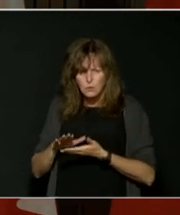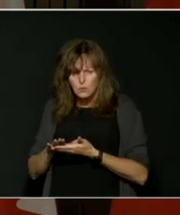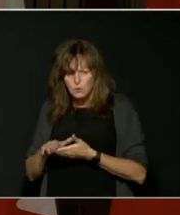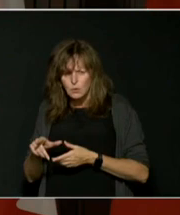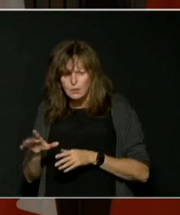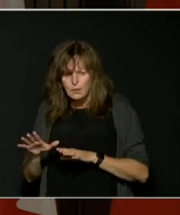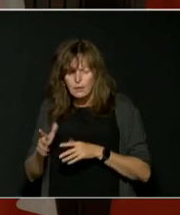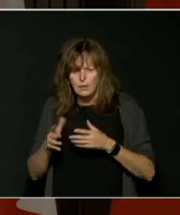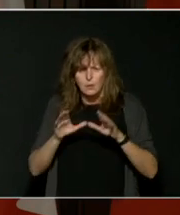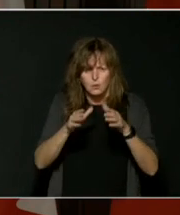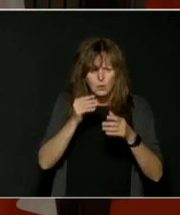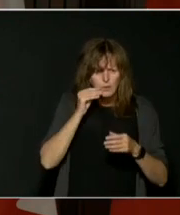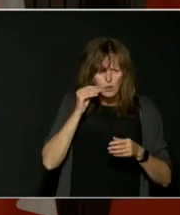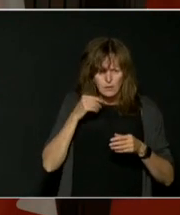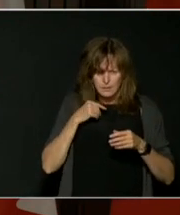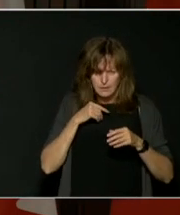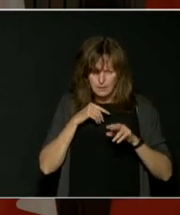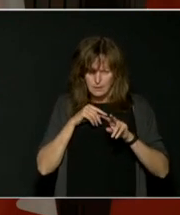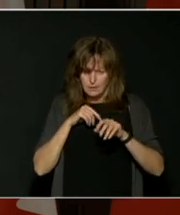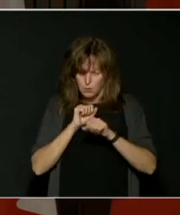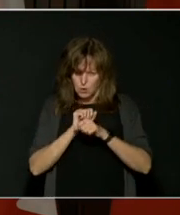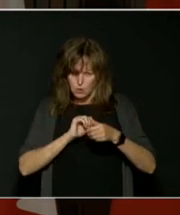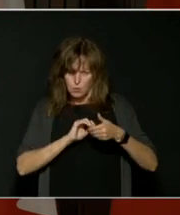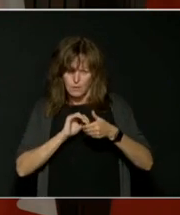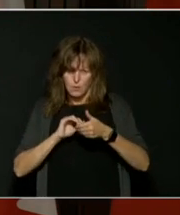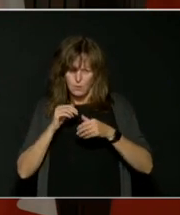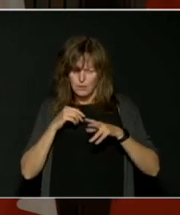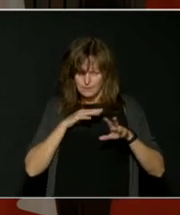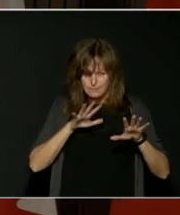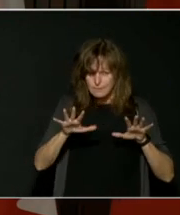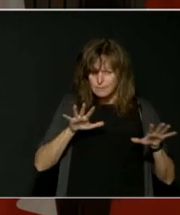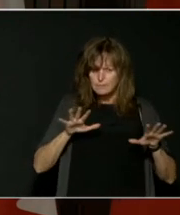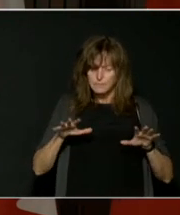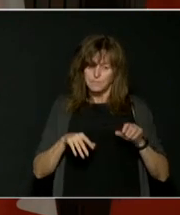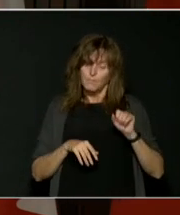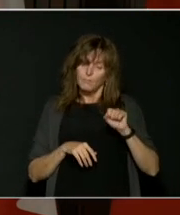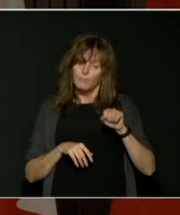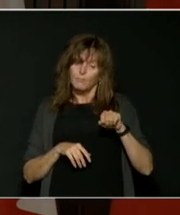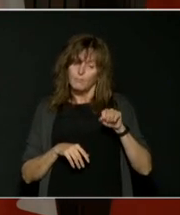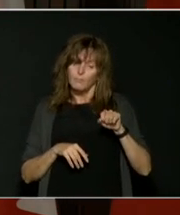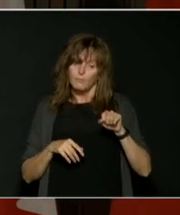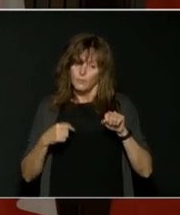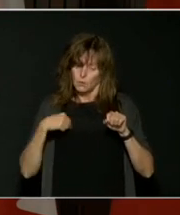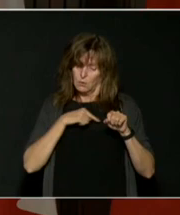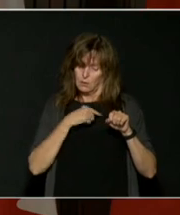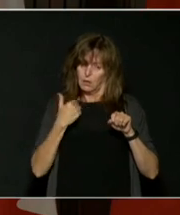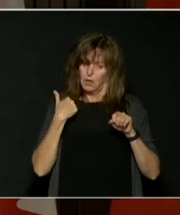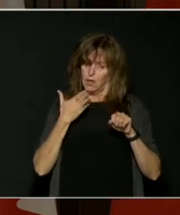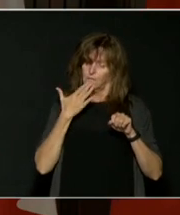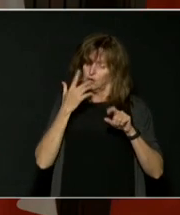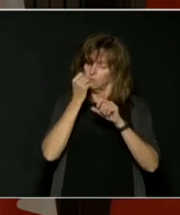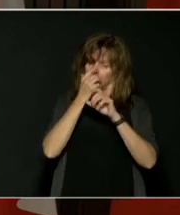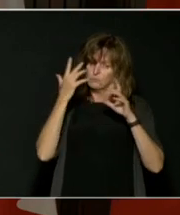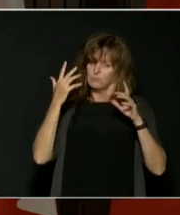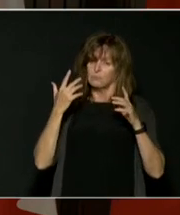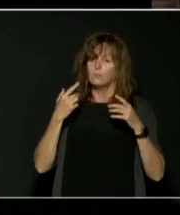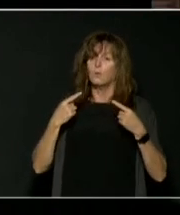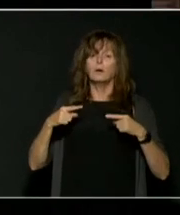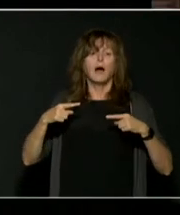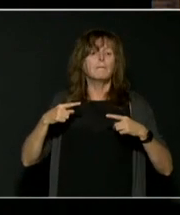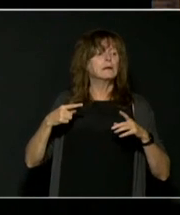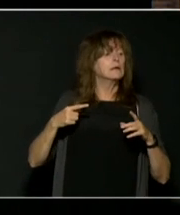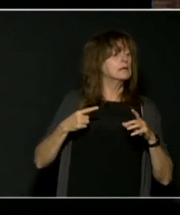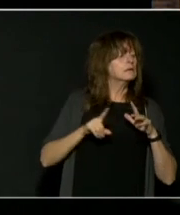well. So yes, I think we have a pretty good idea of what's going on. Thanks. Follow-up? And